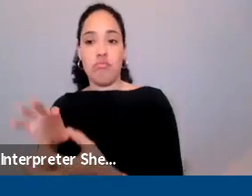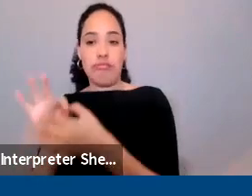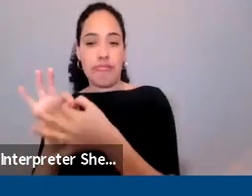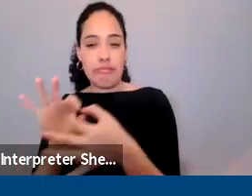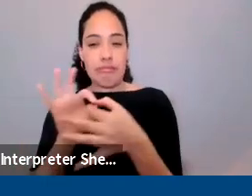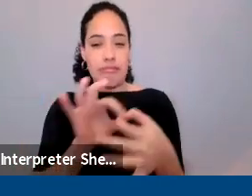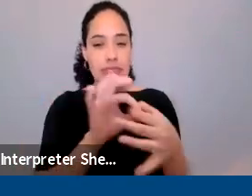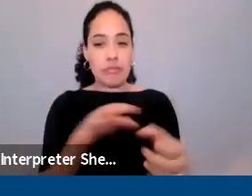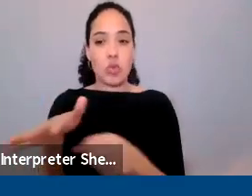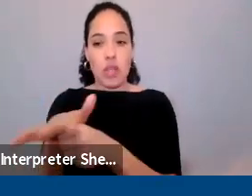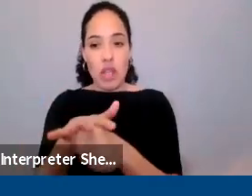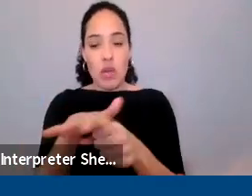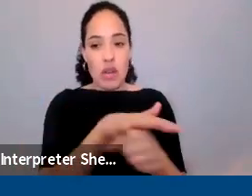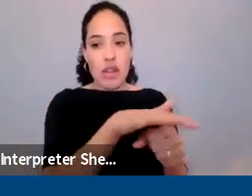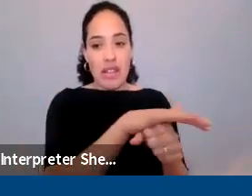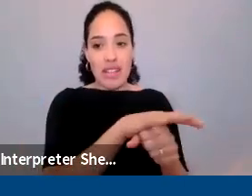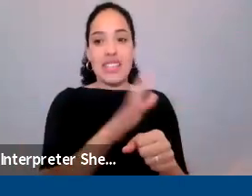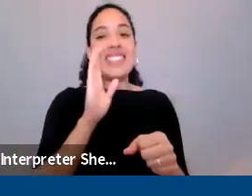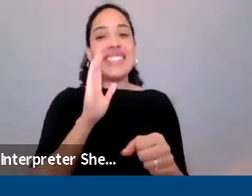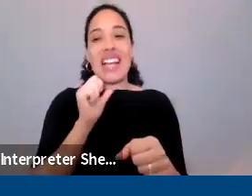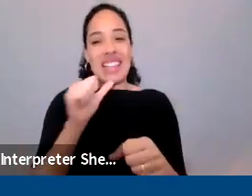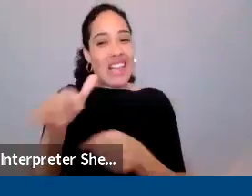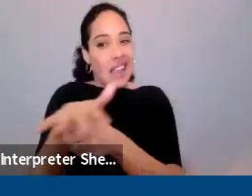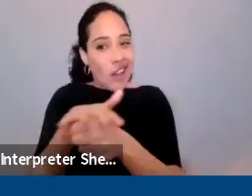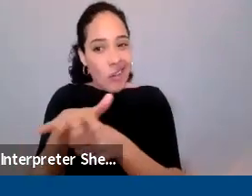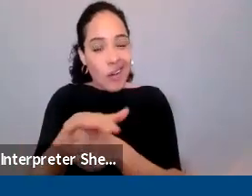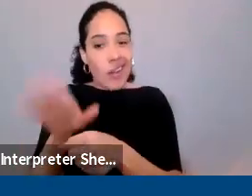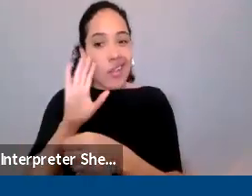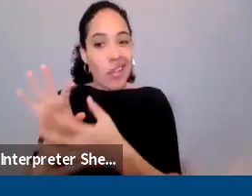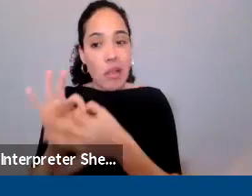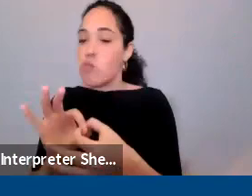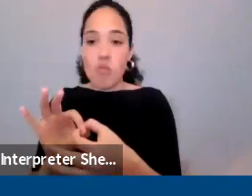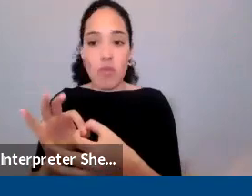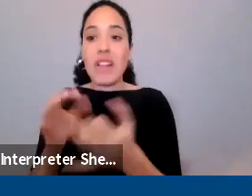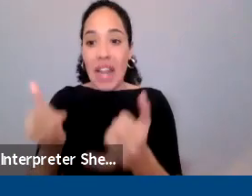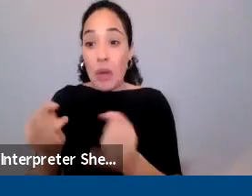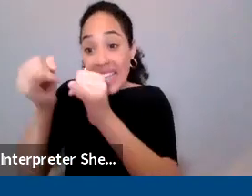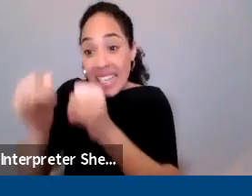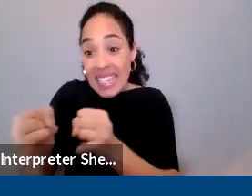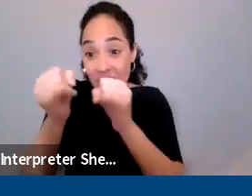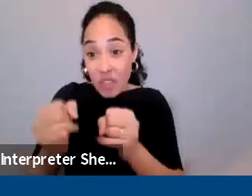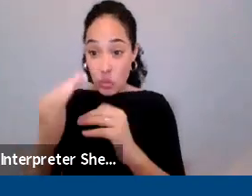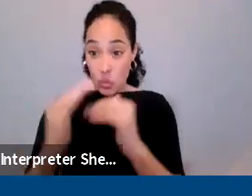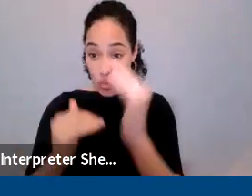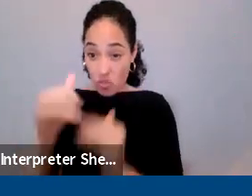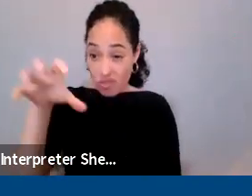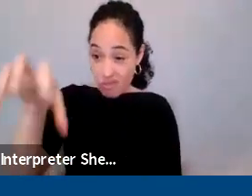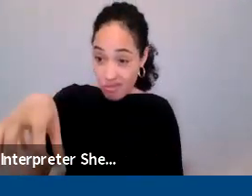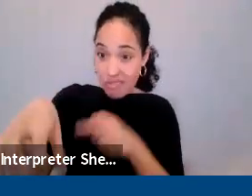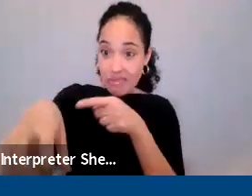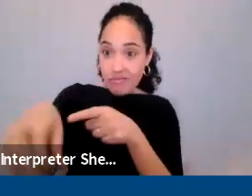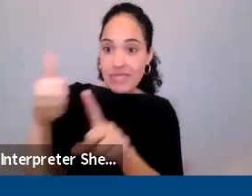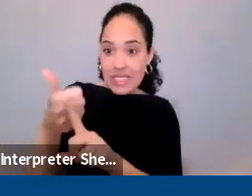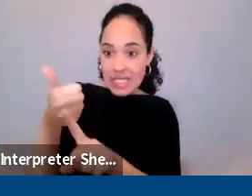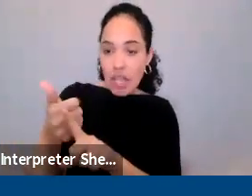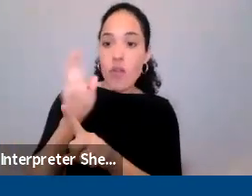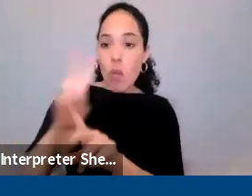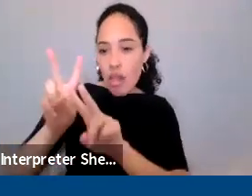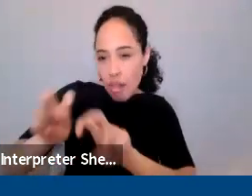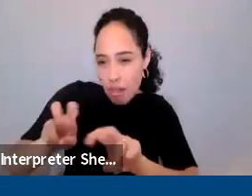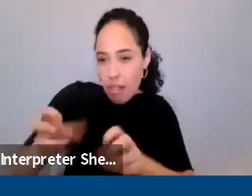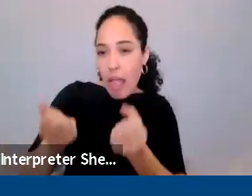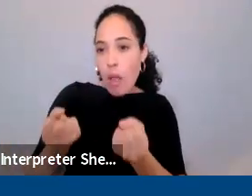individual basis, each structure, depending on how close they are to a flooding source. If mitigation, flood mitigation has been